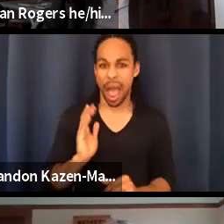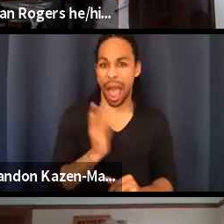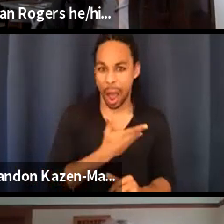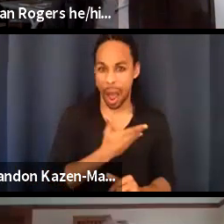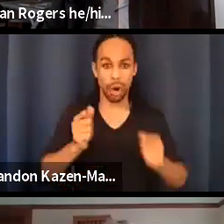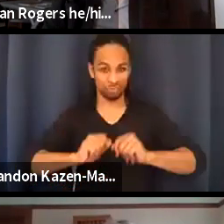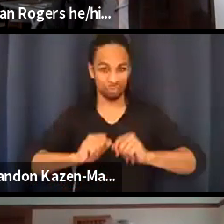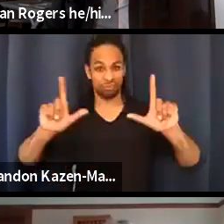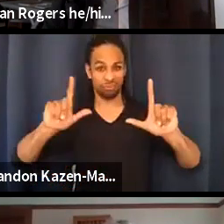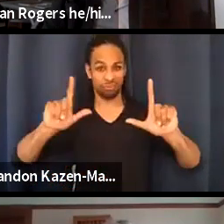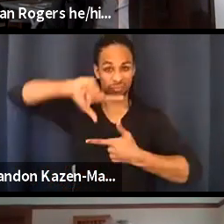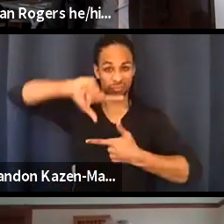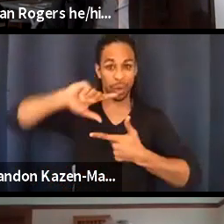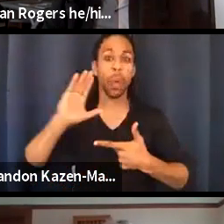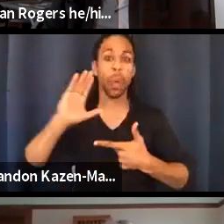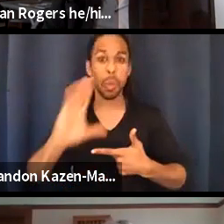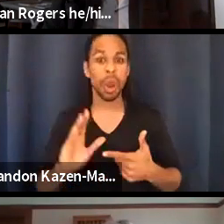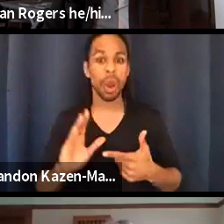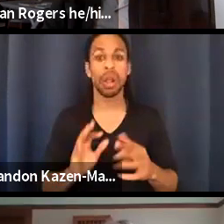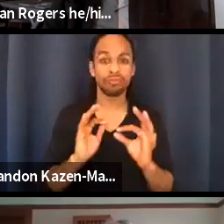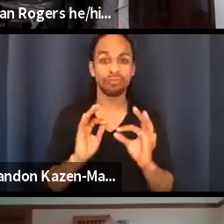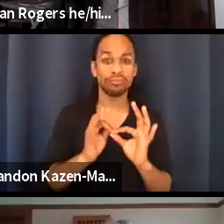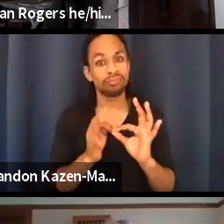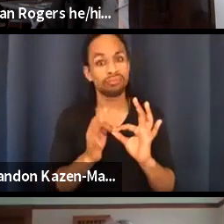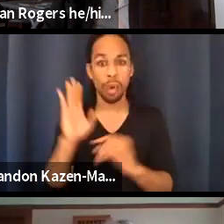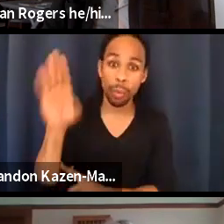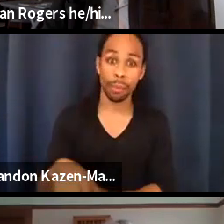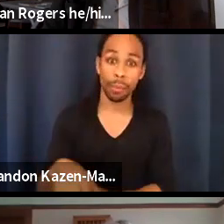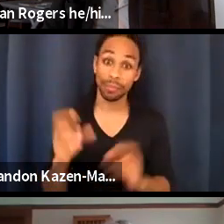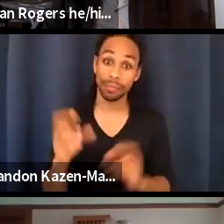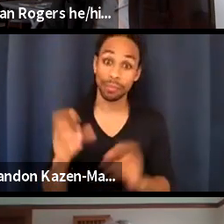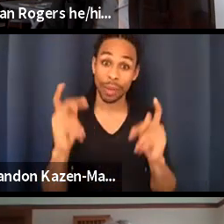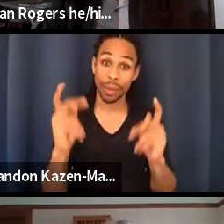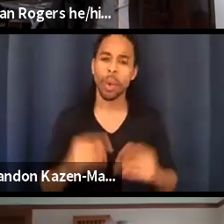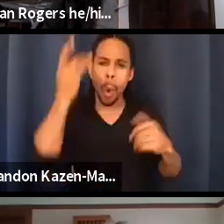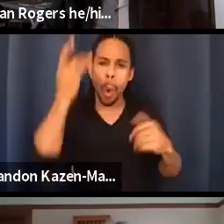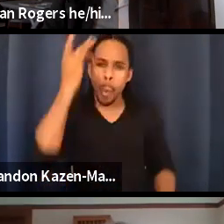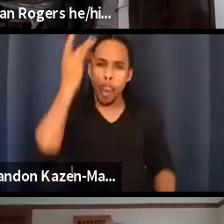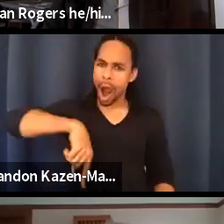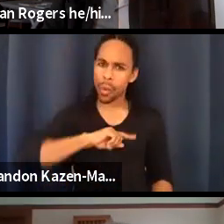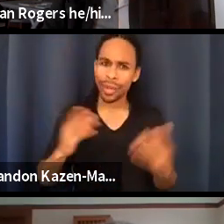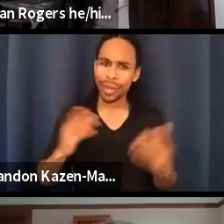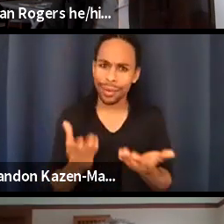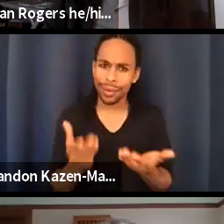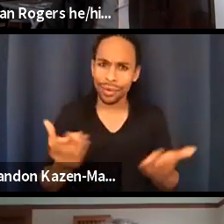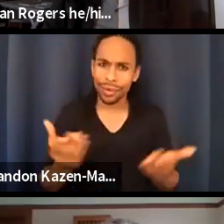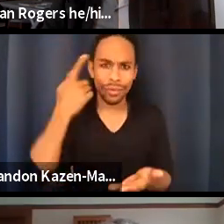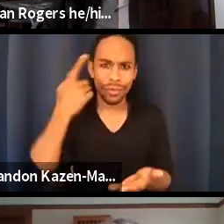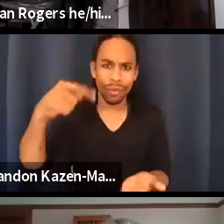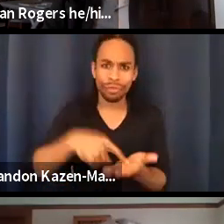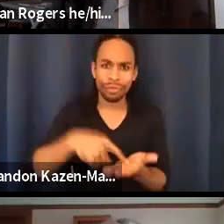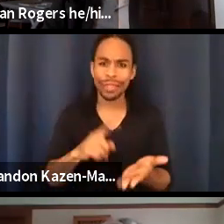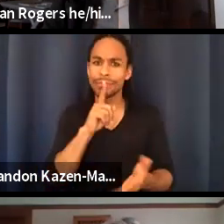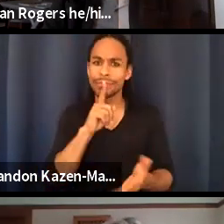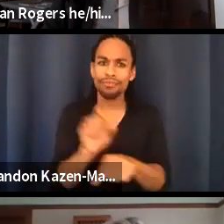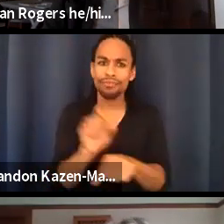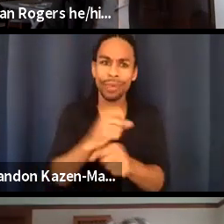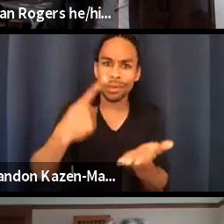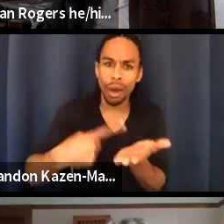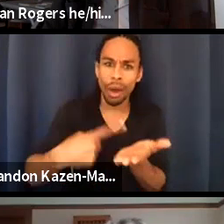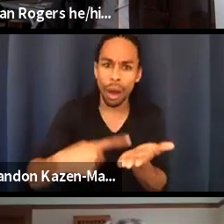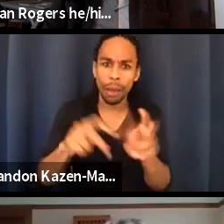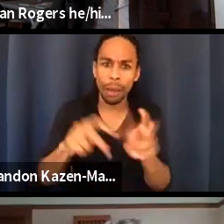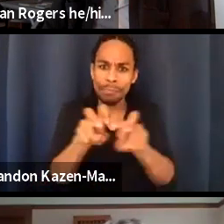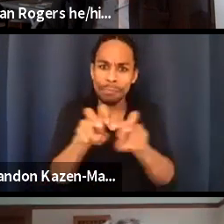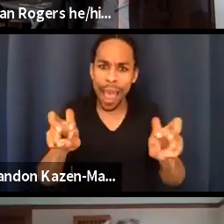So why are we here? Why are we here doing this real talk panel discussion? We're here because I'm gonna read to make